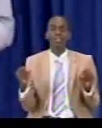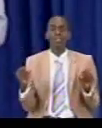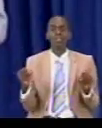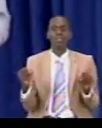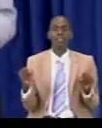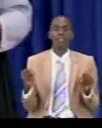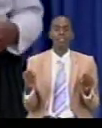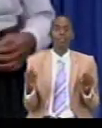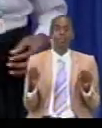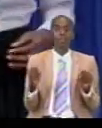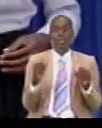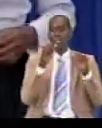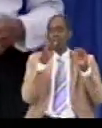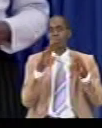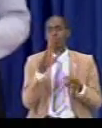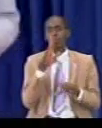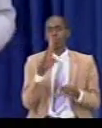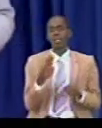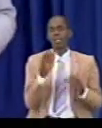saying, sing